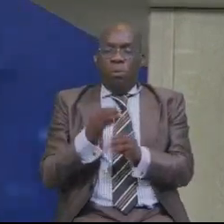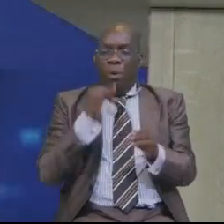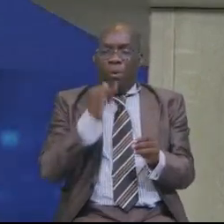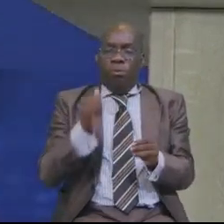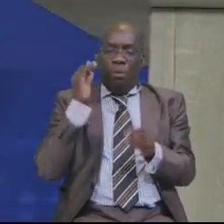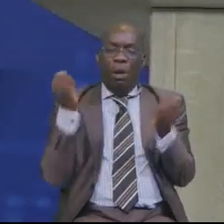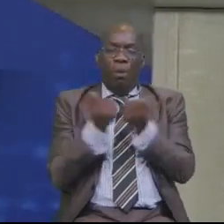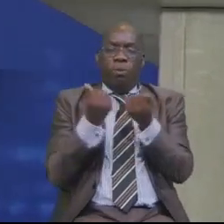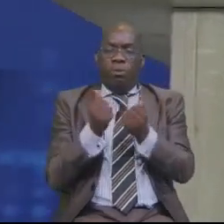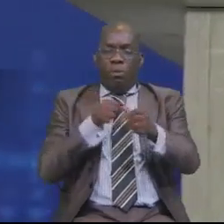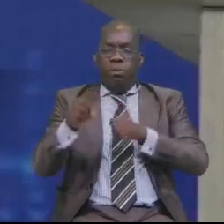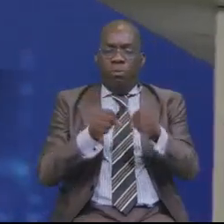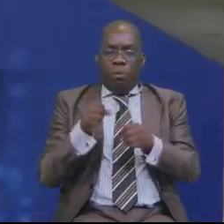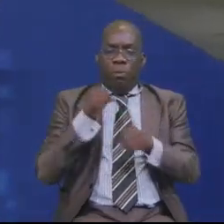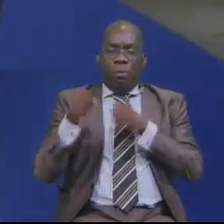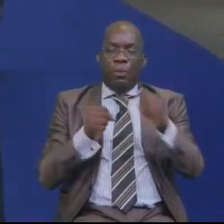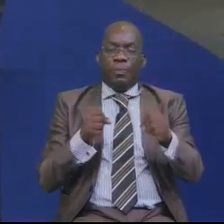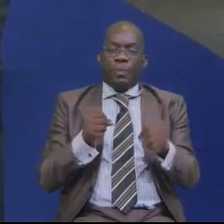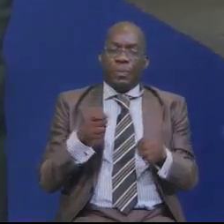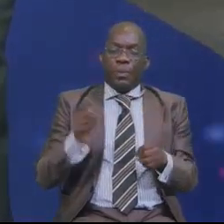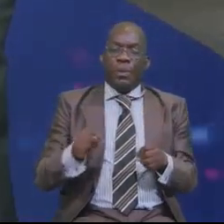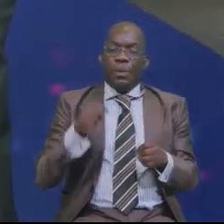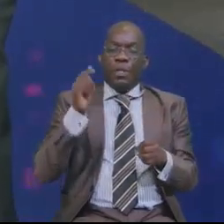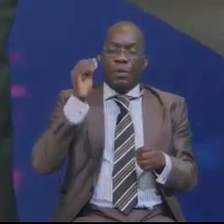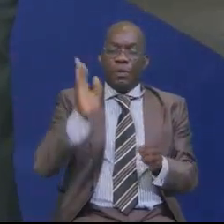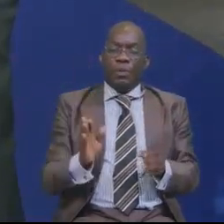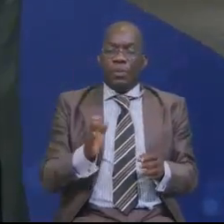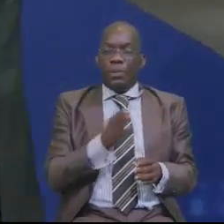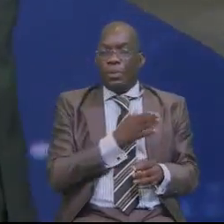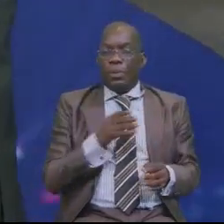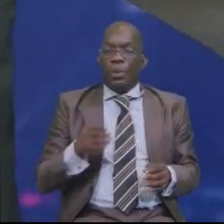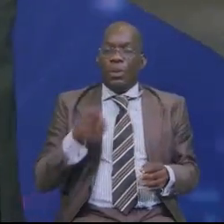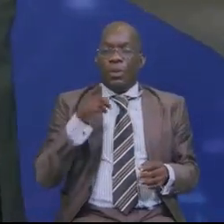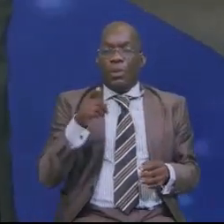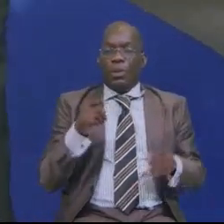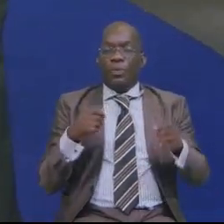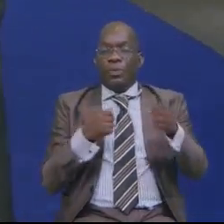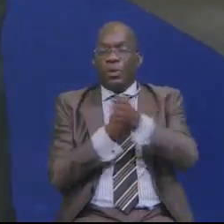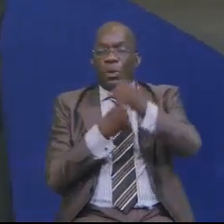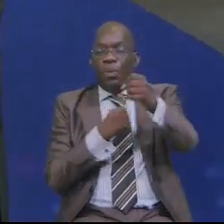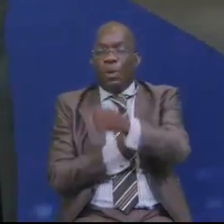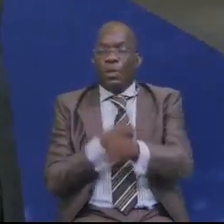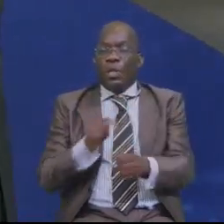preachers. Why should you support Satan and support the people that want to ruin and wreck